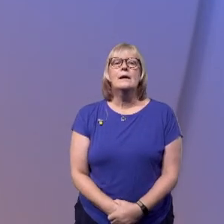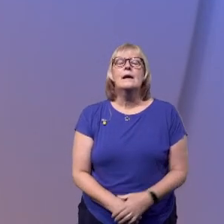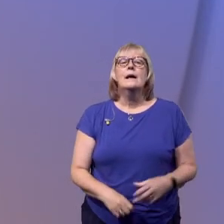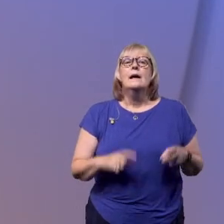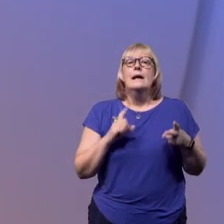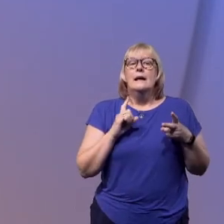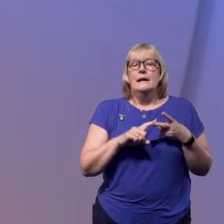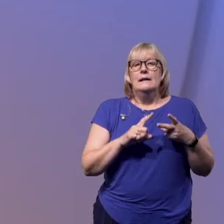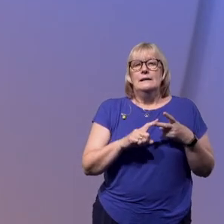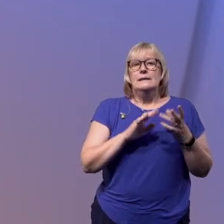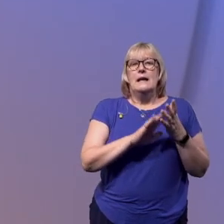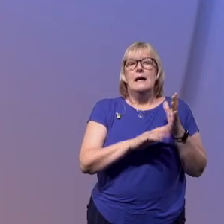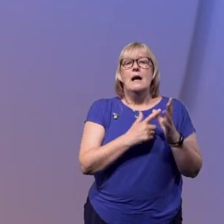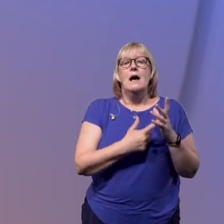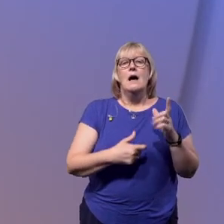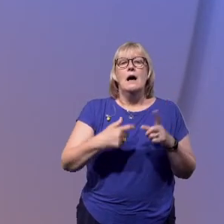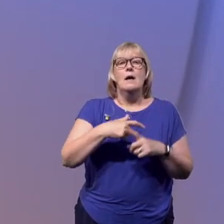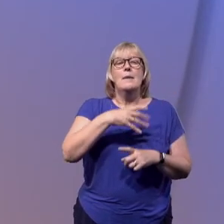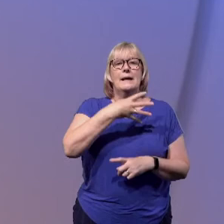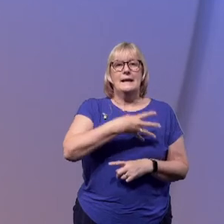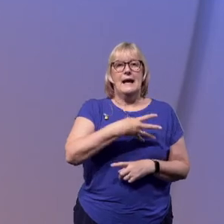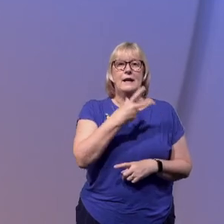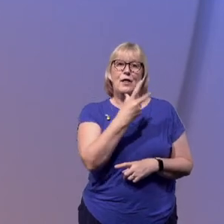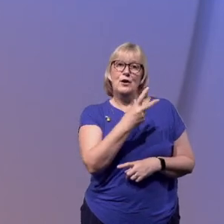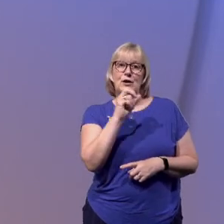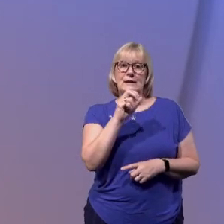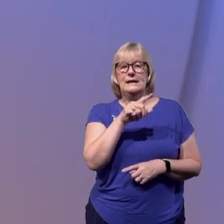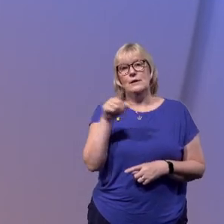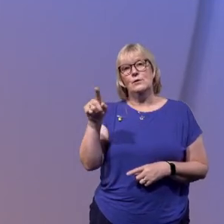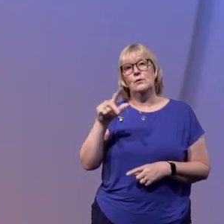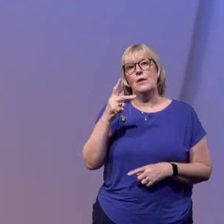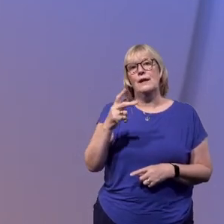9, verses 30 to 37.